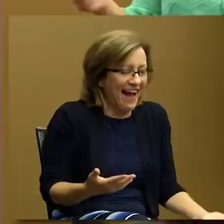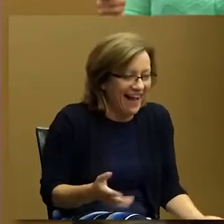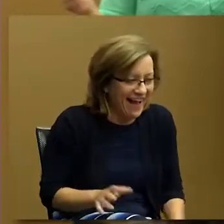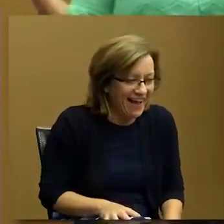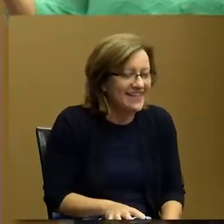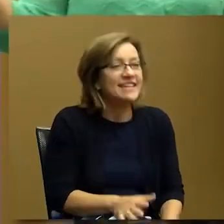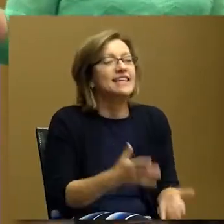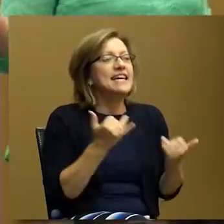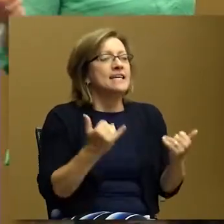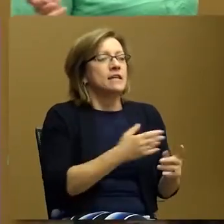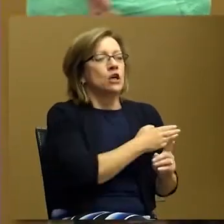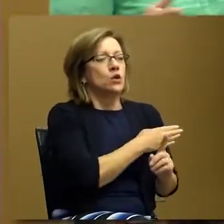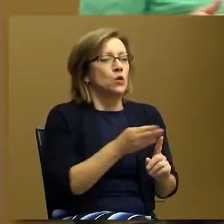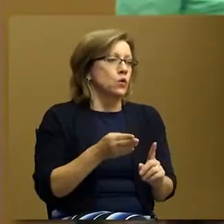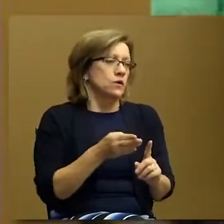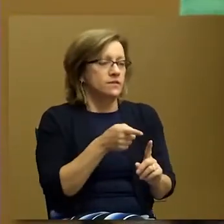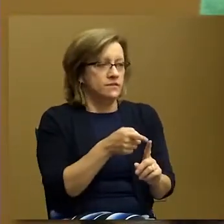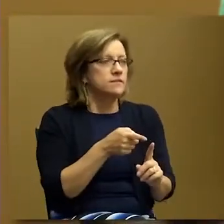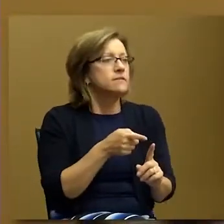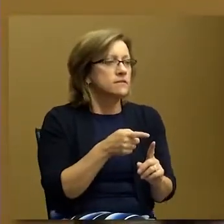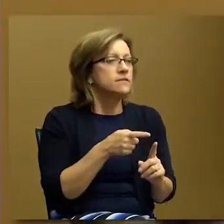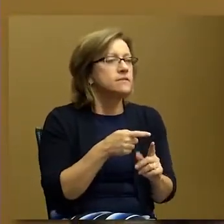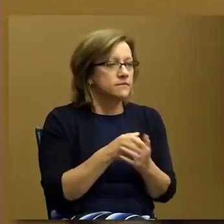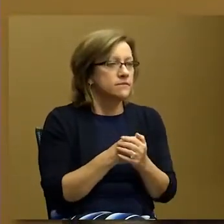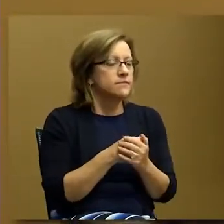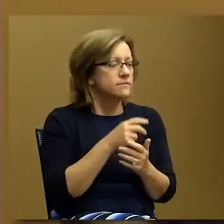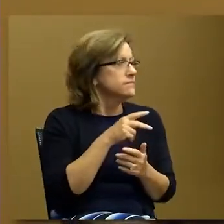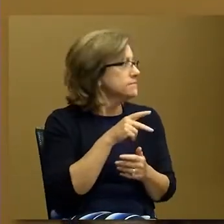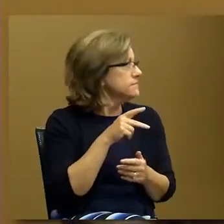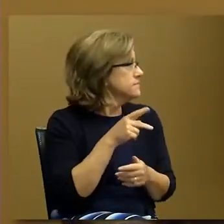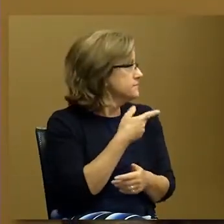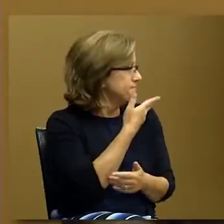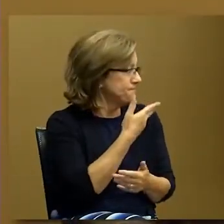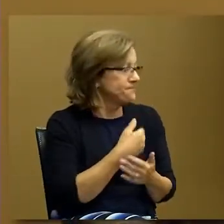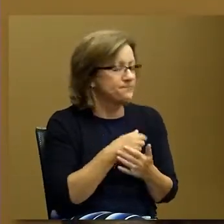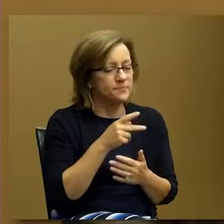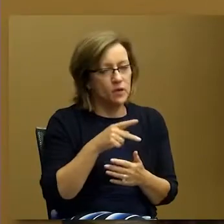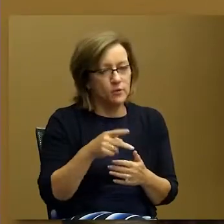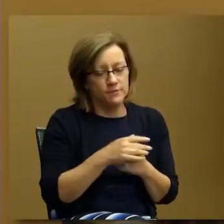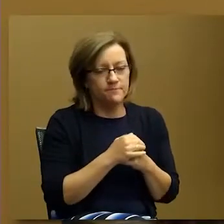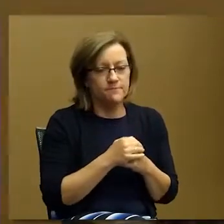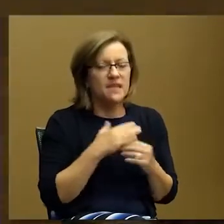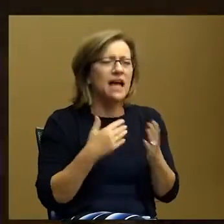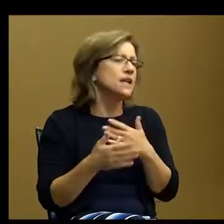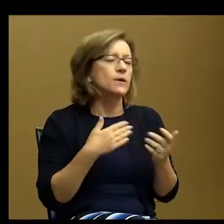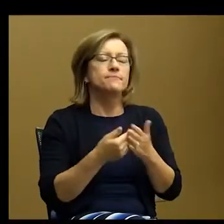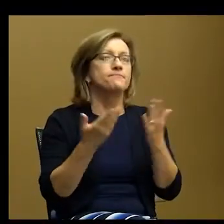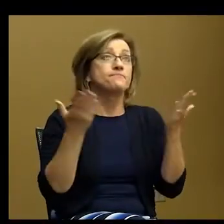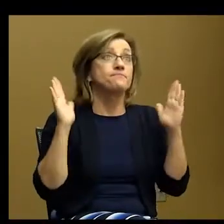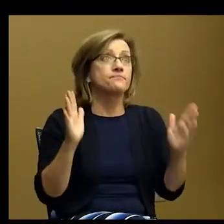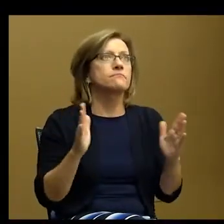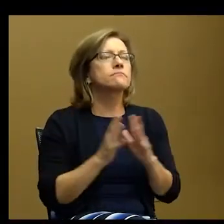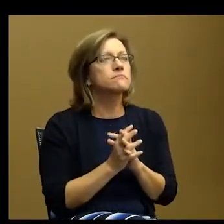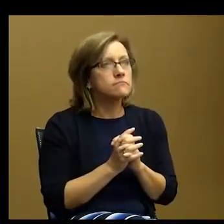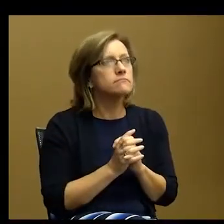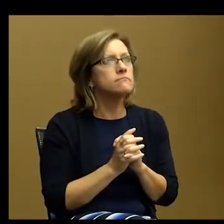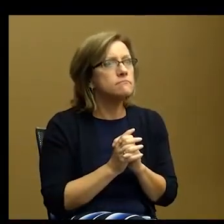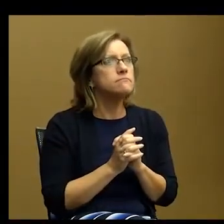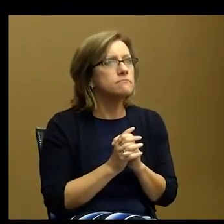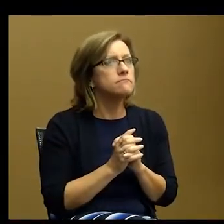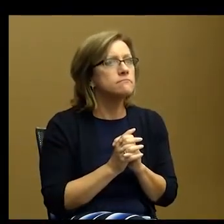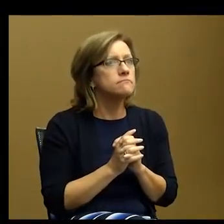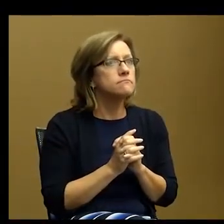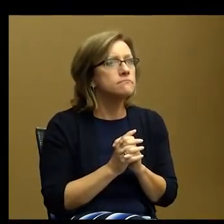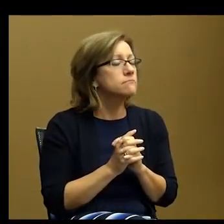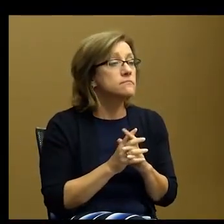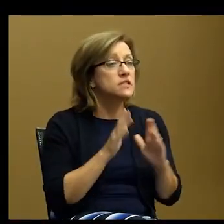And now, you know, I will be passing the plate. Anyway, so communication begins at